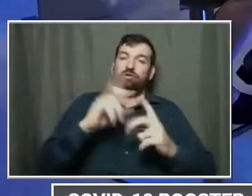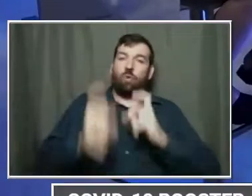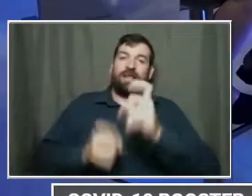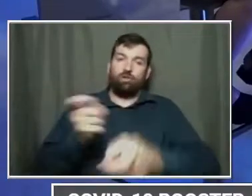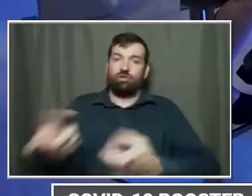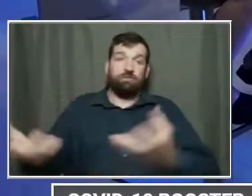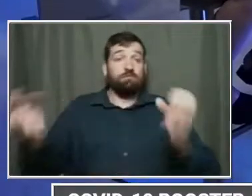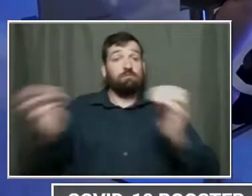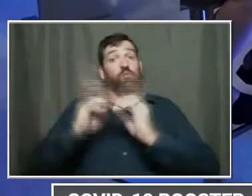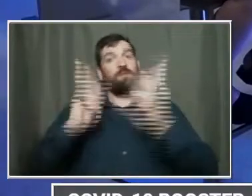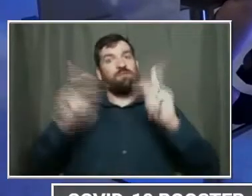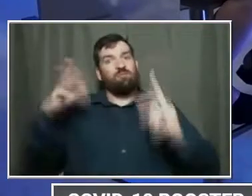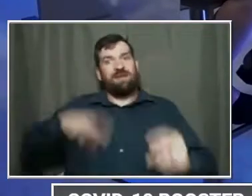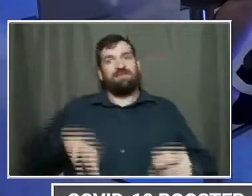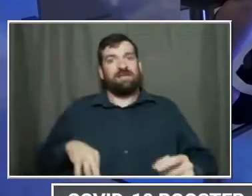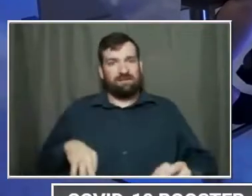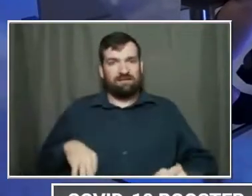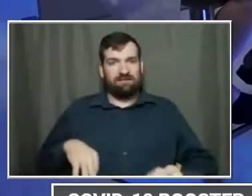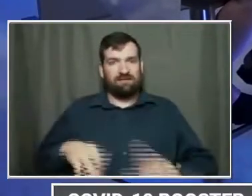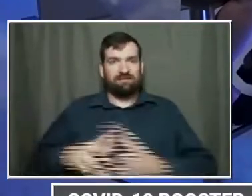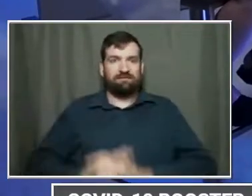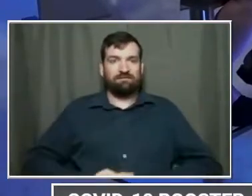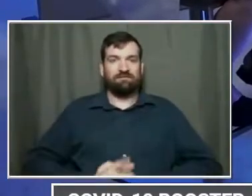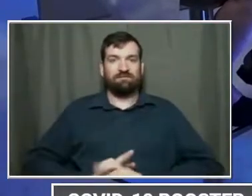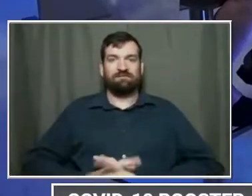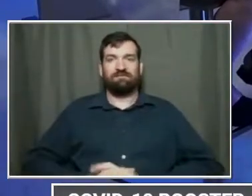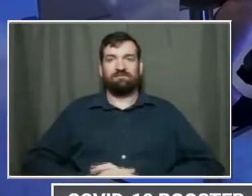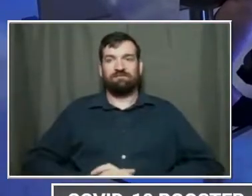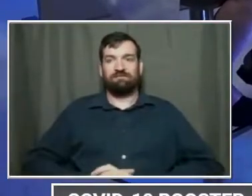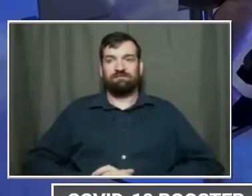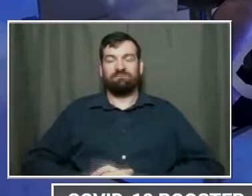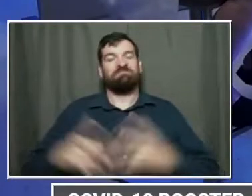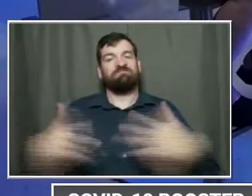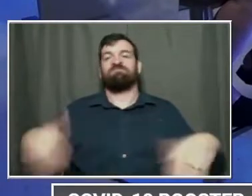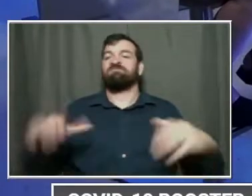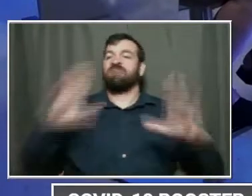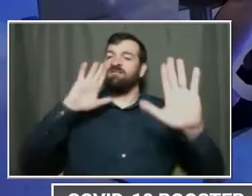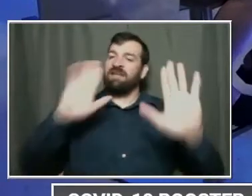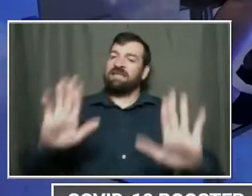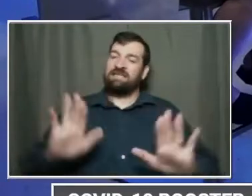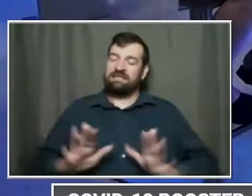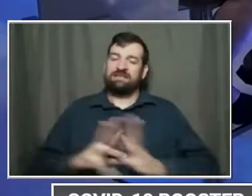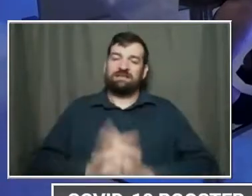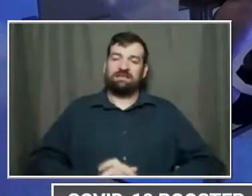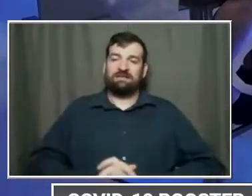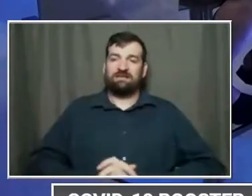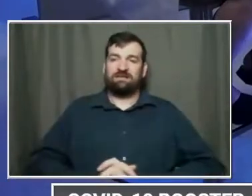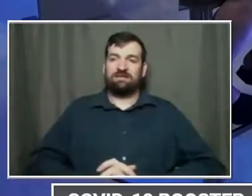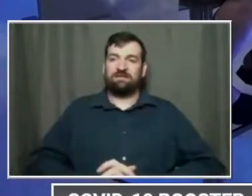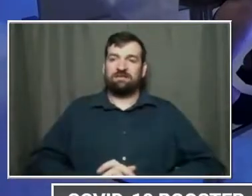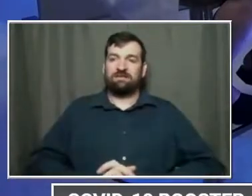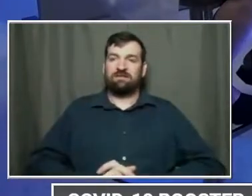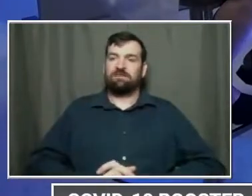can benefit from kidney transplantation. So. Fantastic. Okay, this